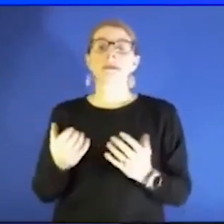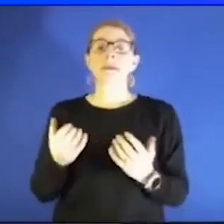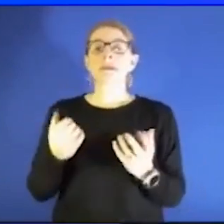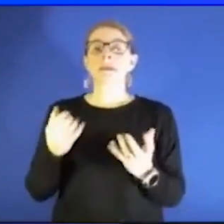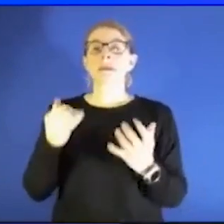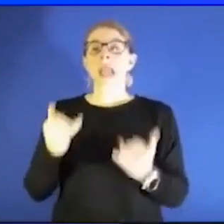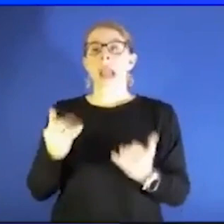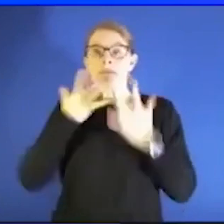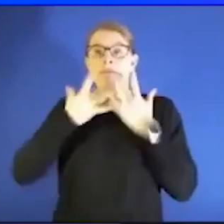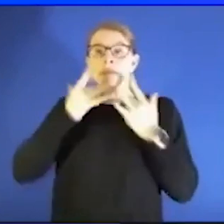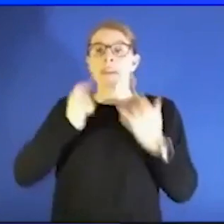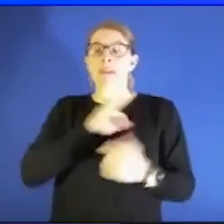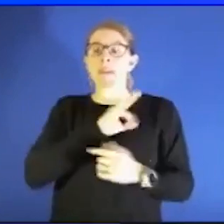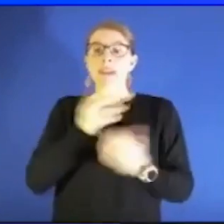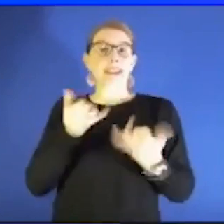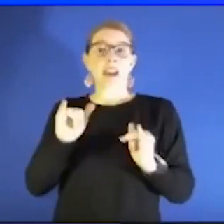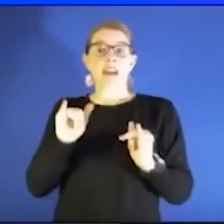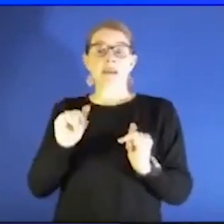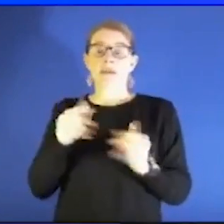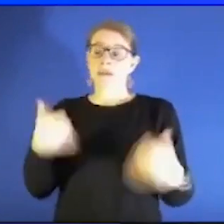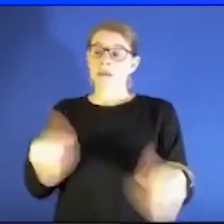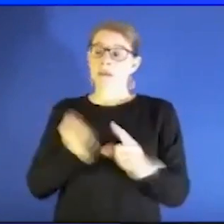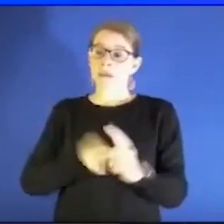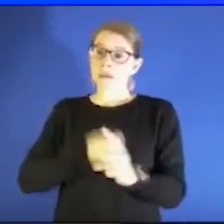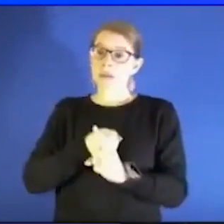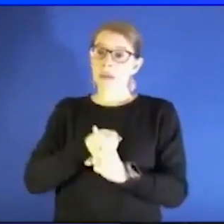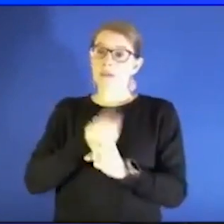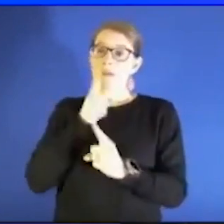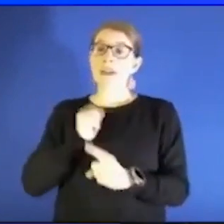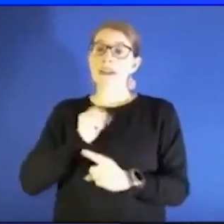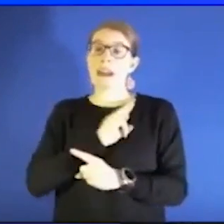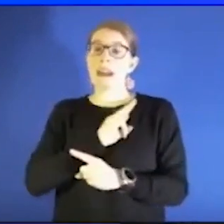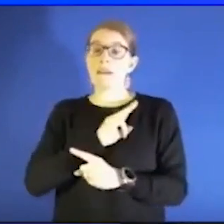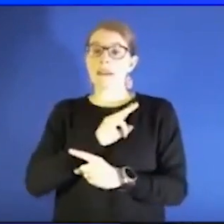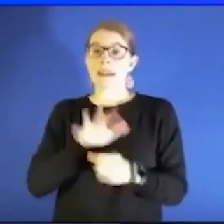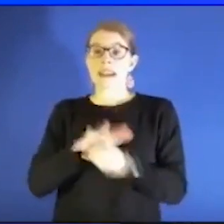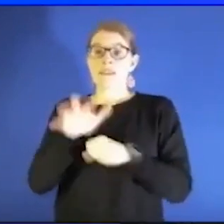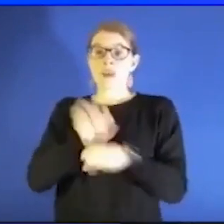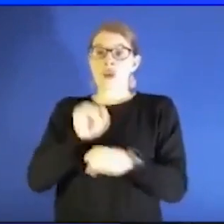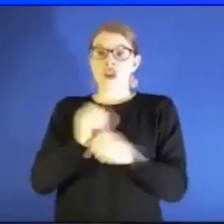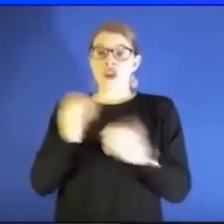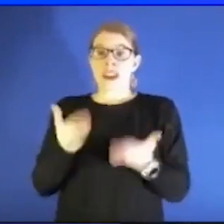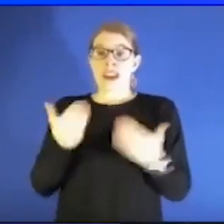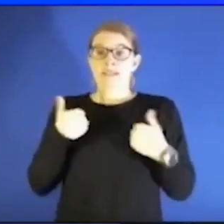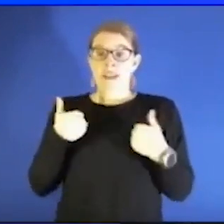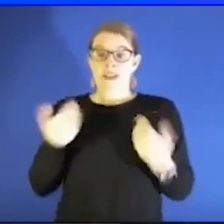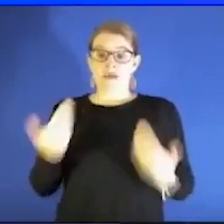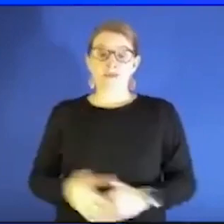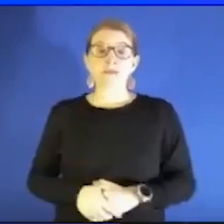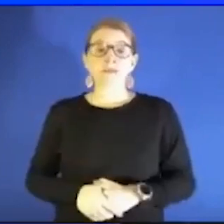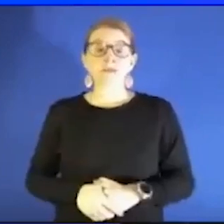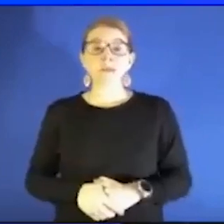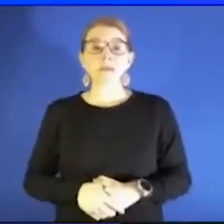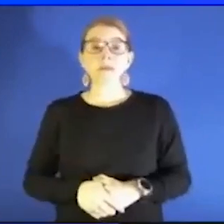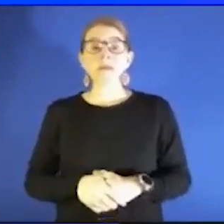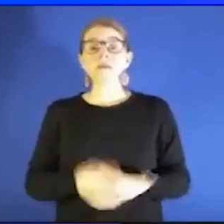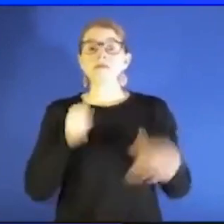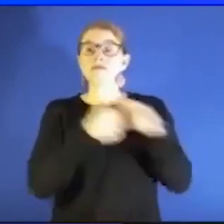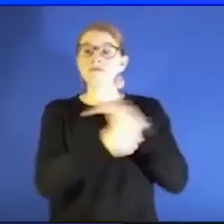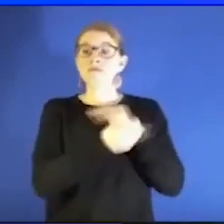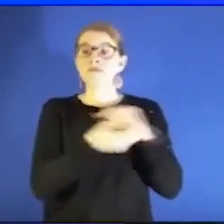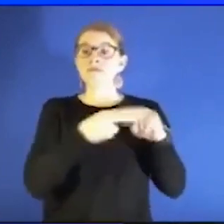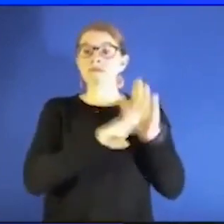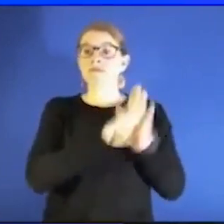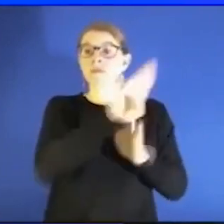impact to staffing. And so high hospitalizations, we've seen other resources that